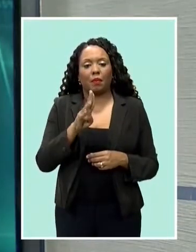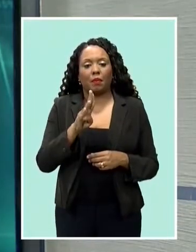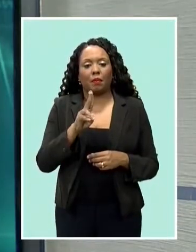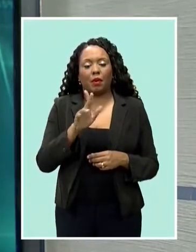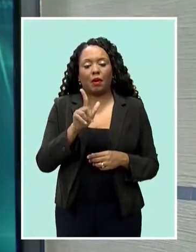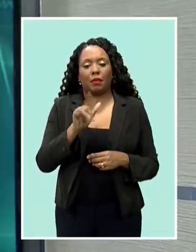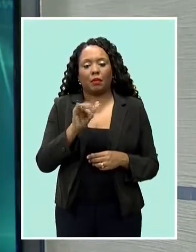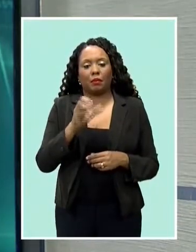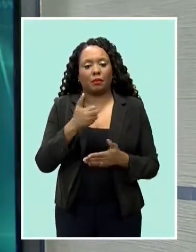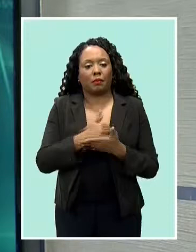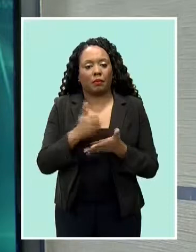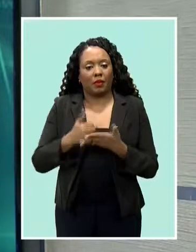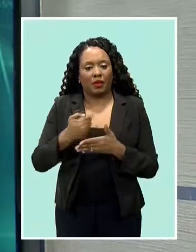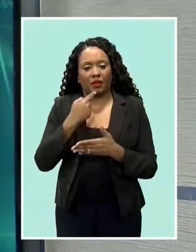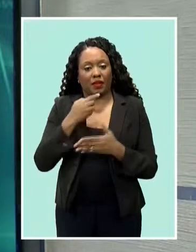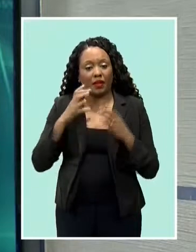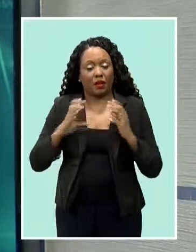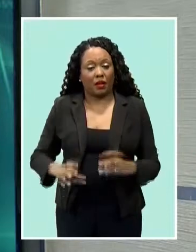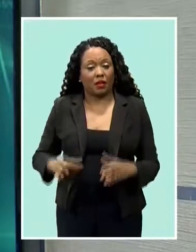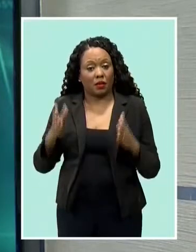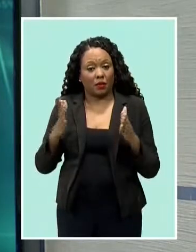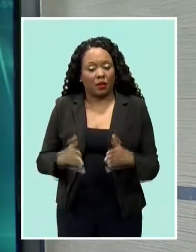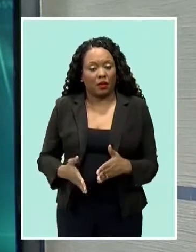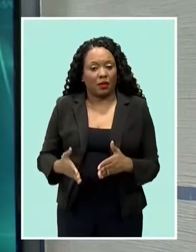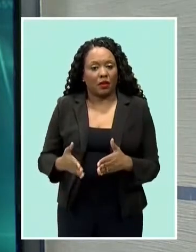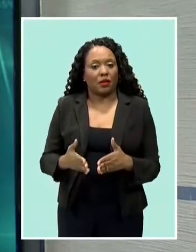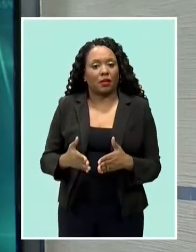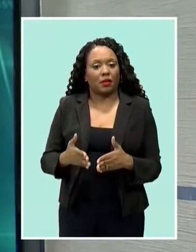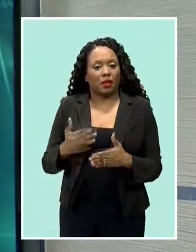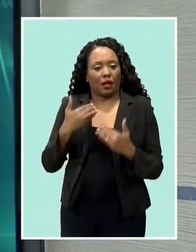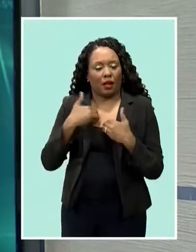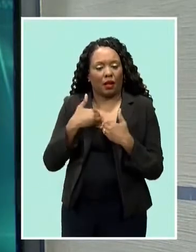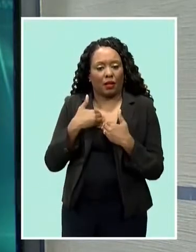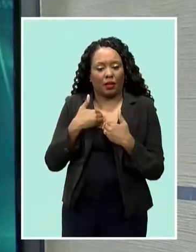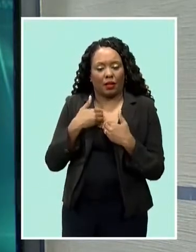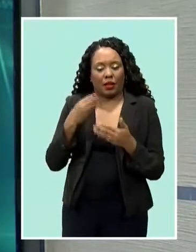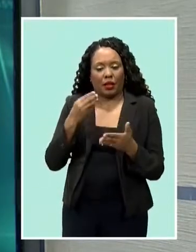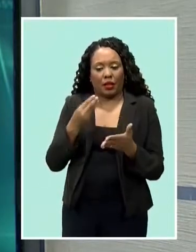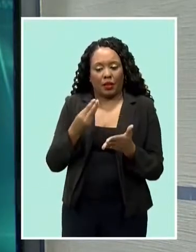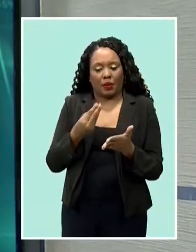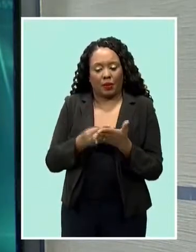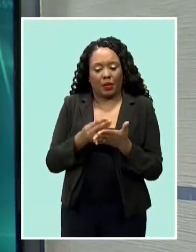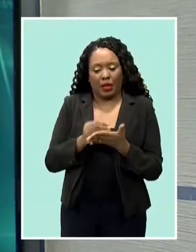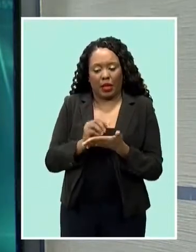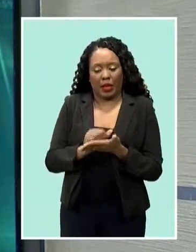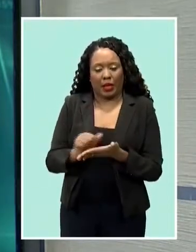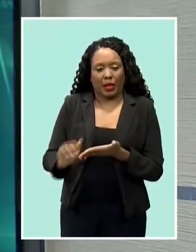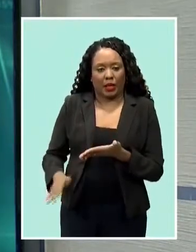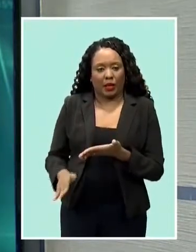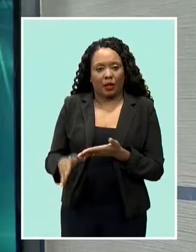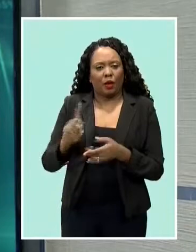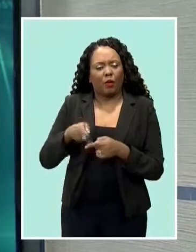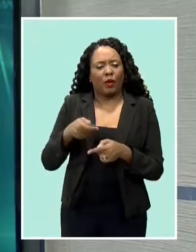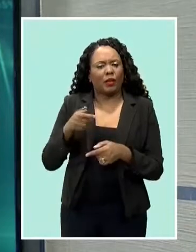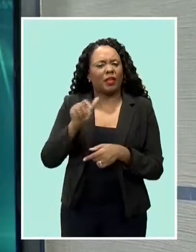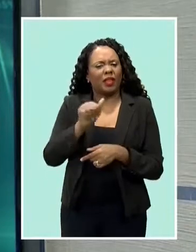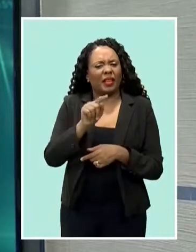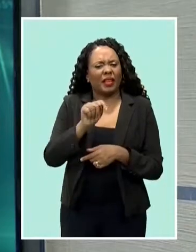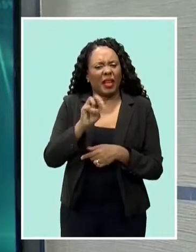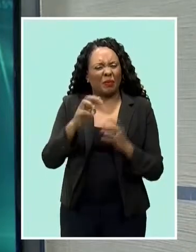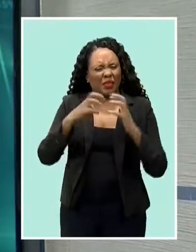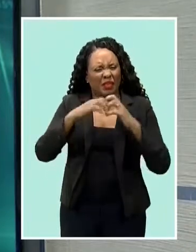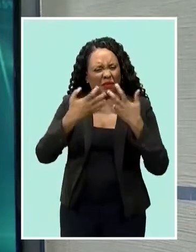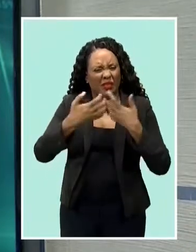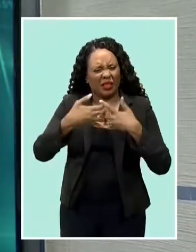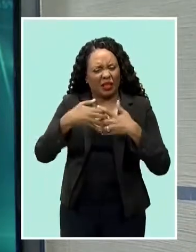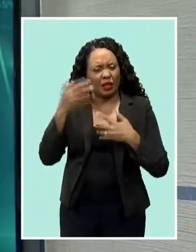has ensured that customers who were affected during the recent ATM skimming events were not unduly inconvenienced. In a